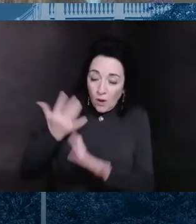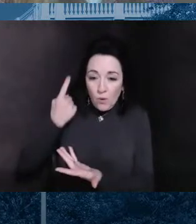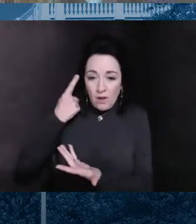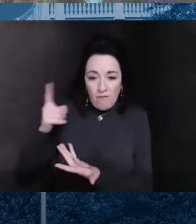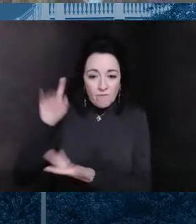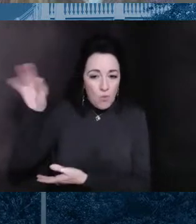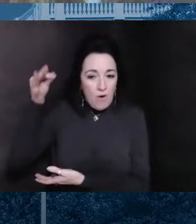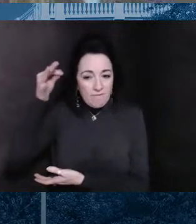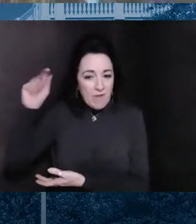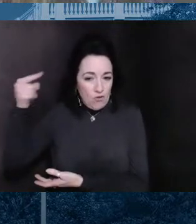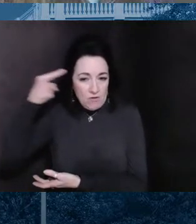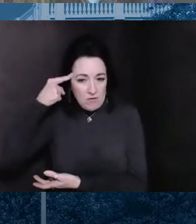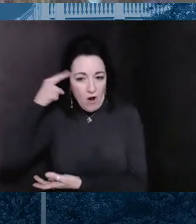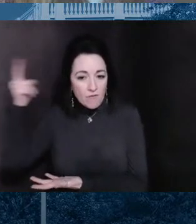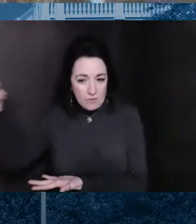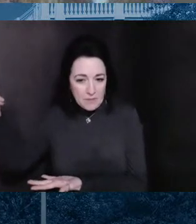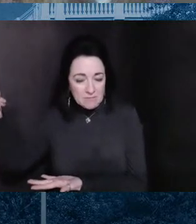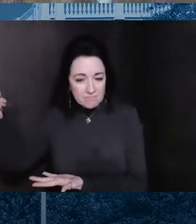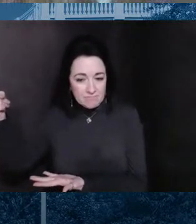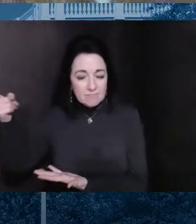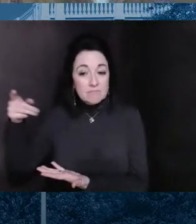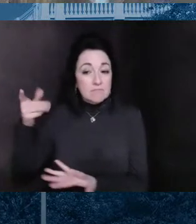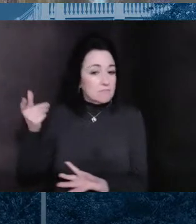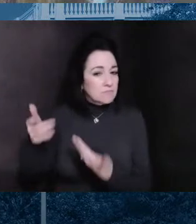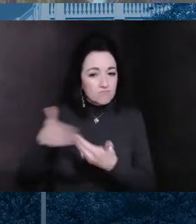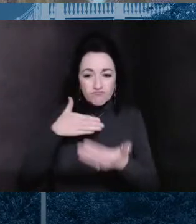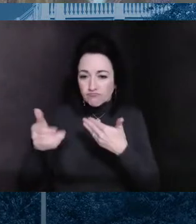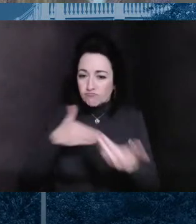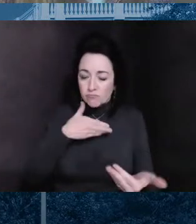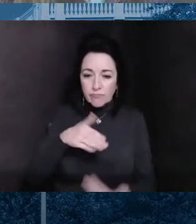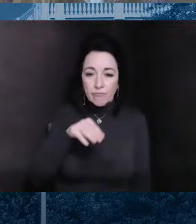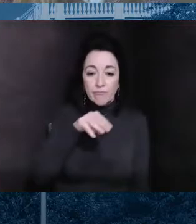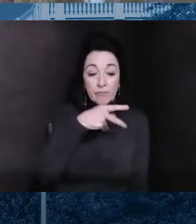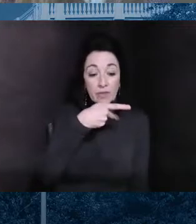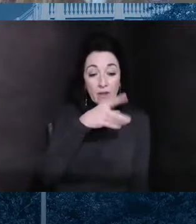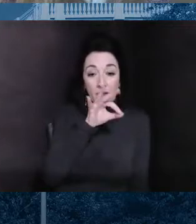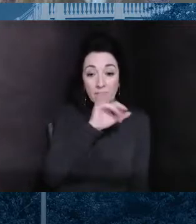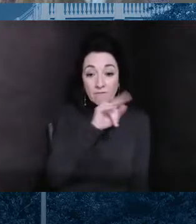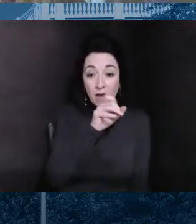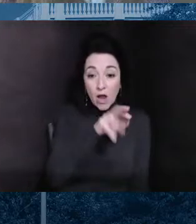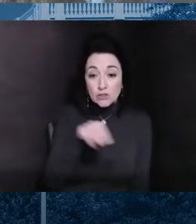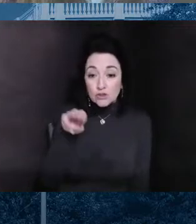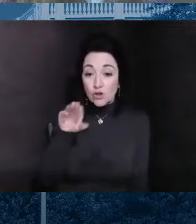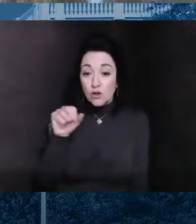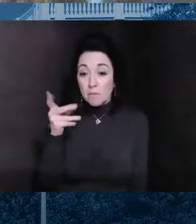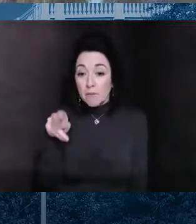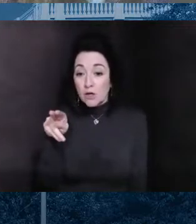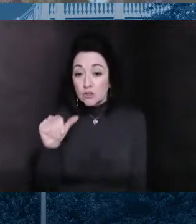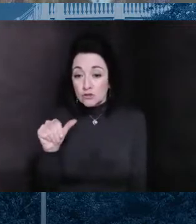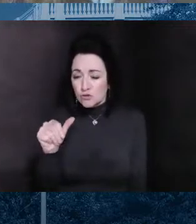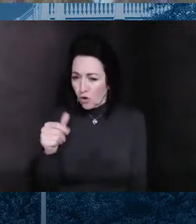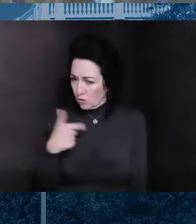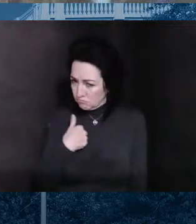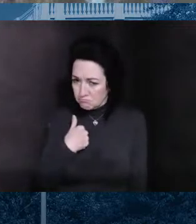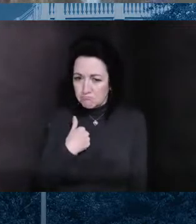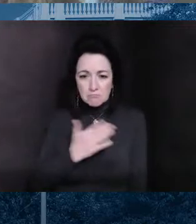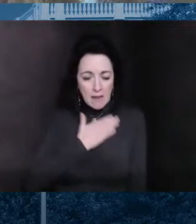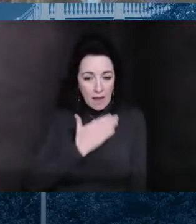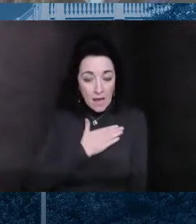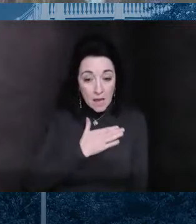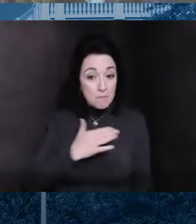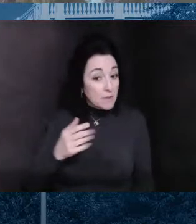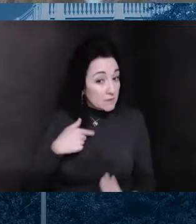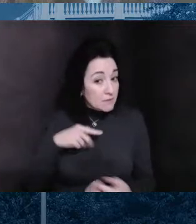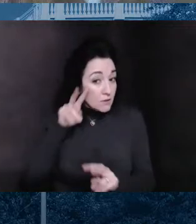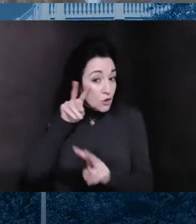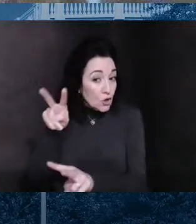are ready, whether it's Moderna or Pfizer, but we're also really excited about the Johnson & Johnson